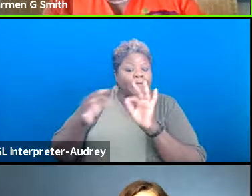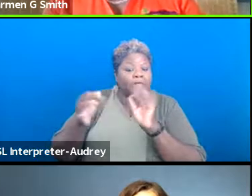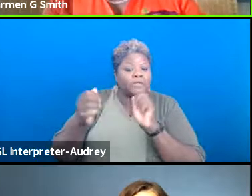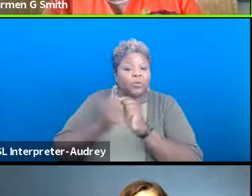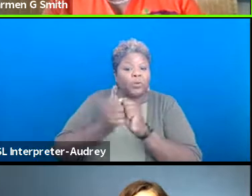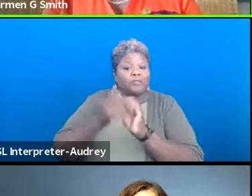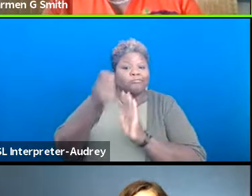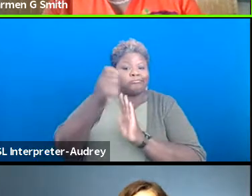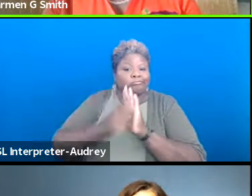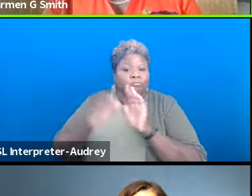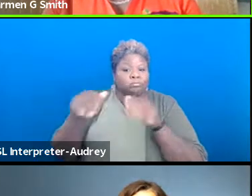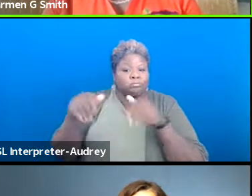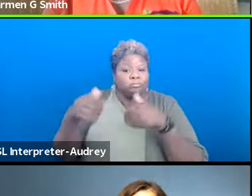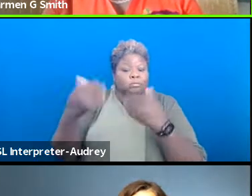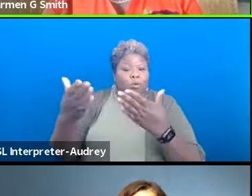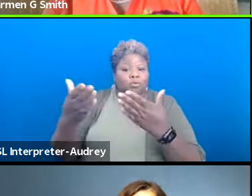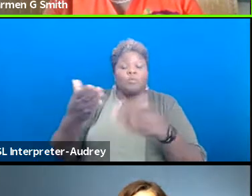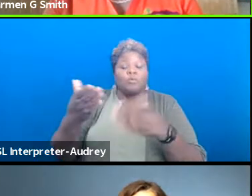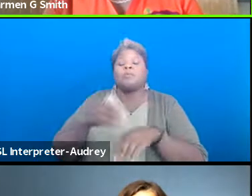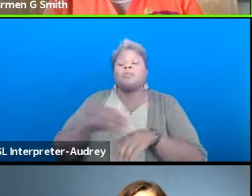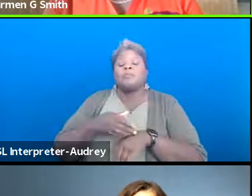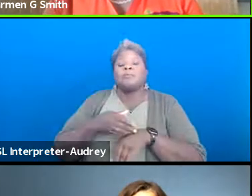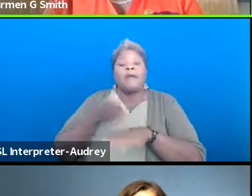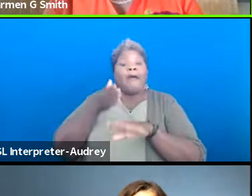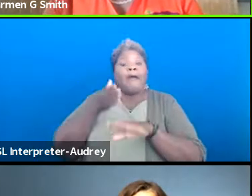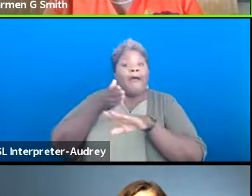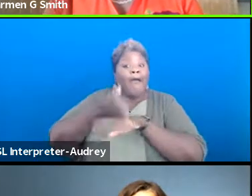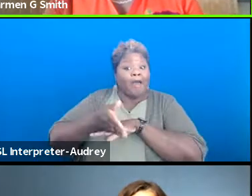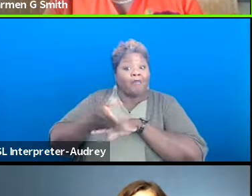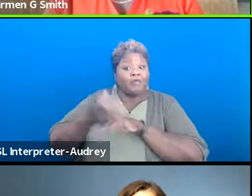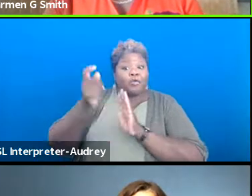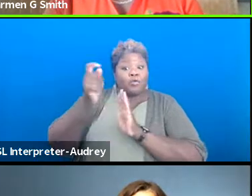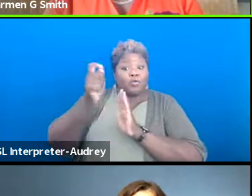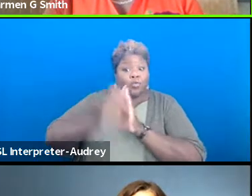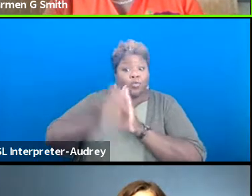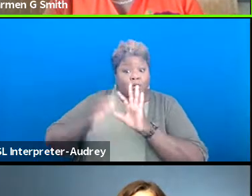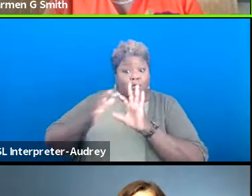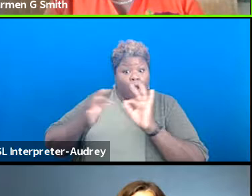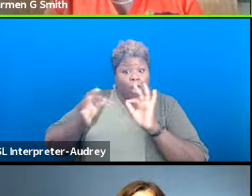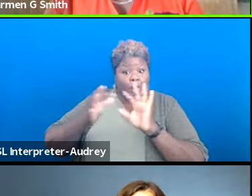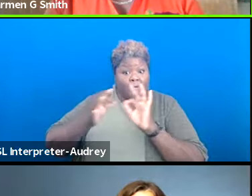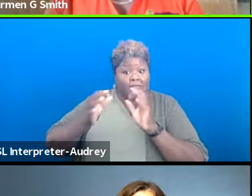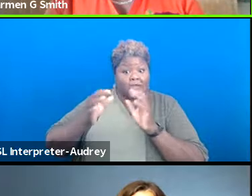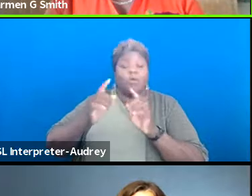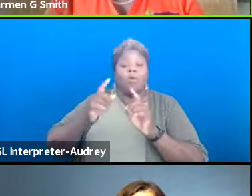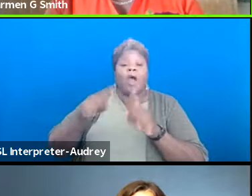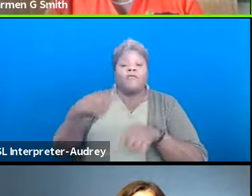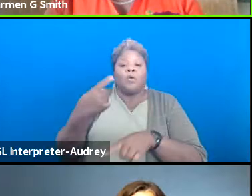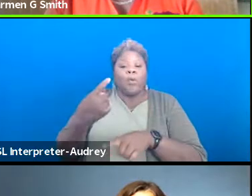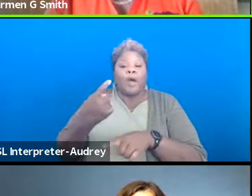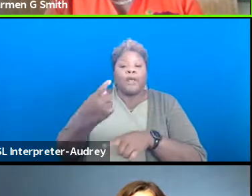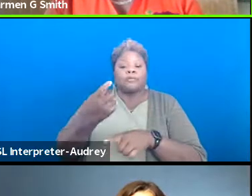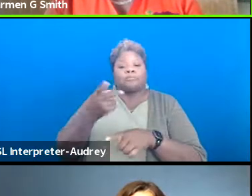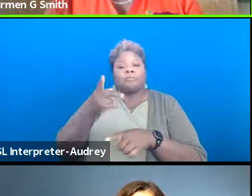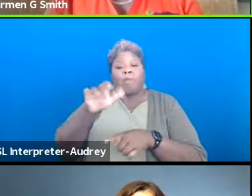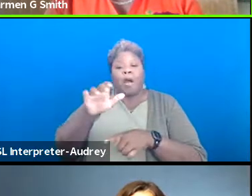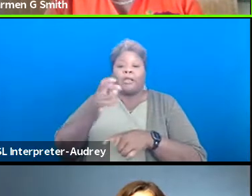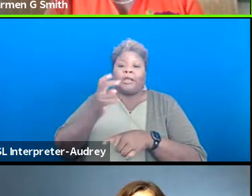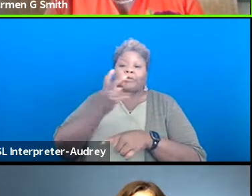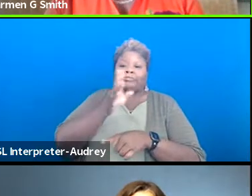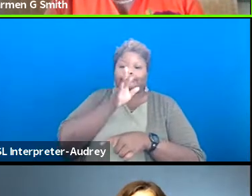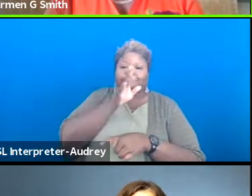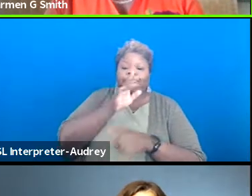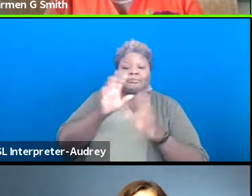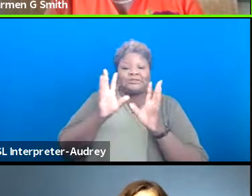And then after the written comment session, there will be one oral comment session that will be